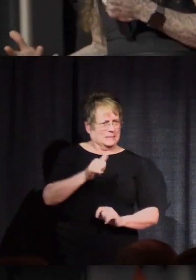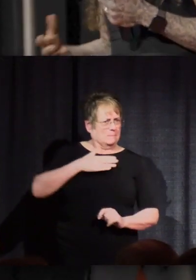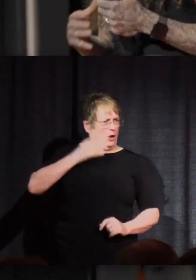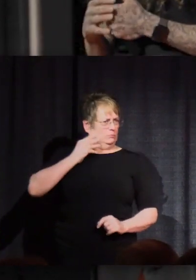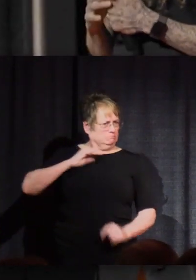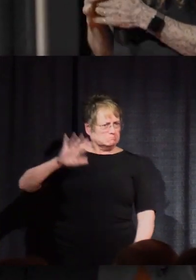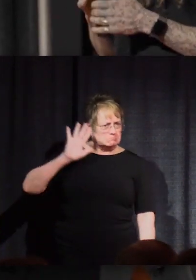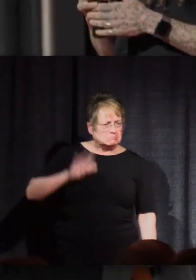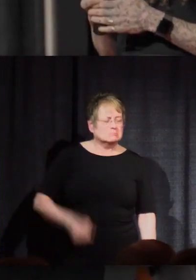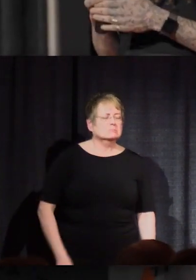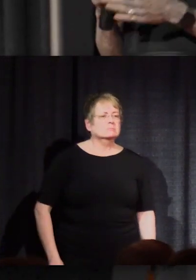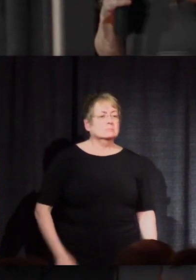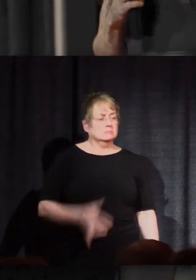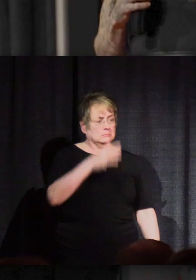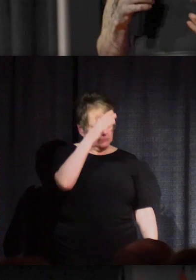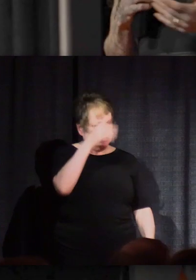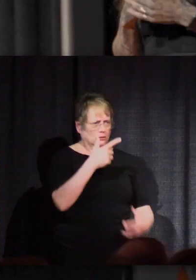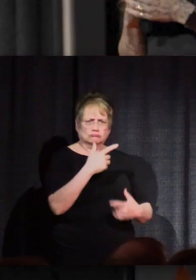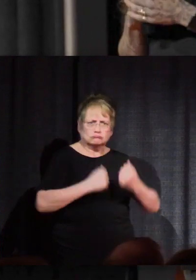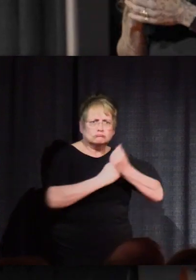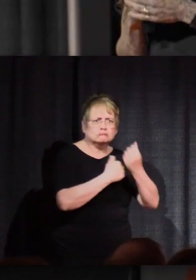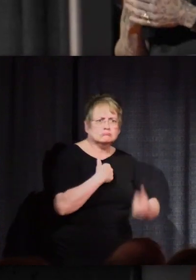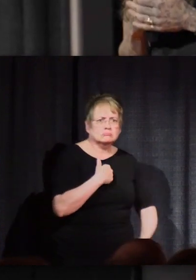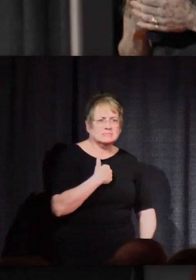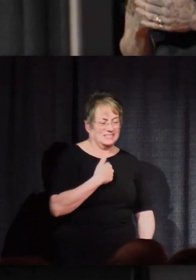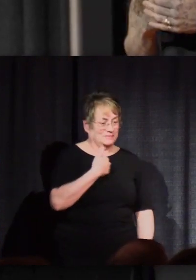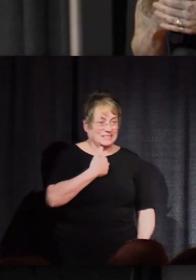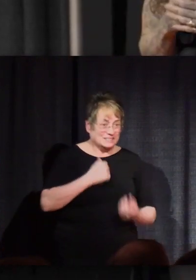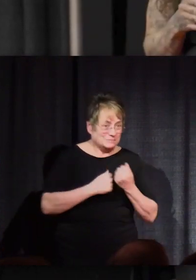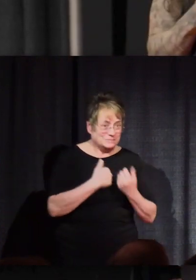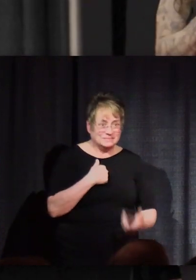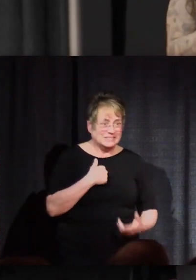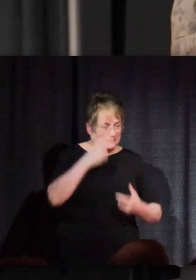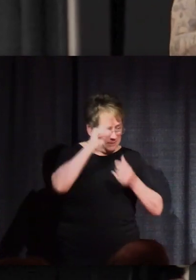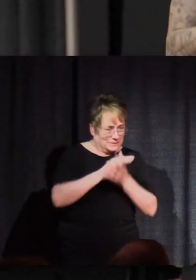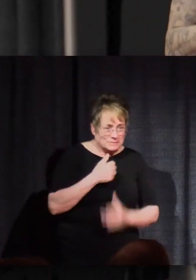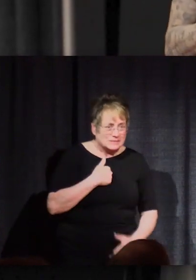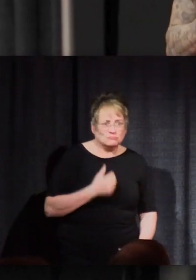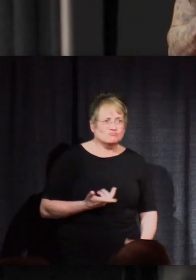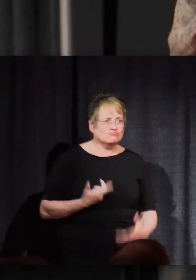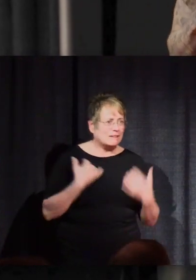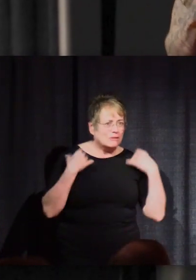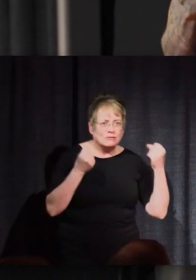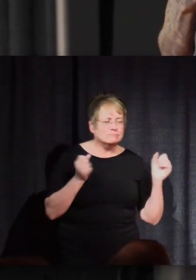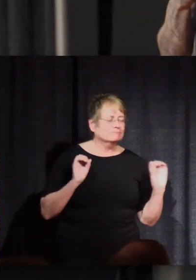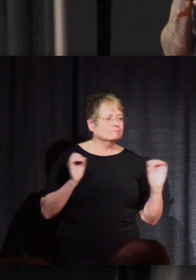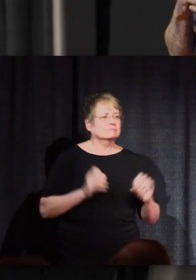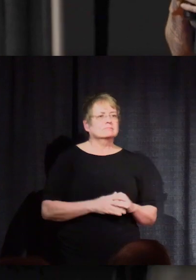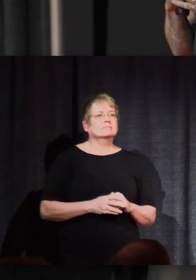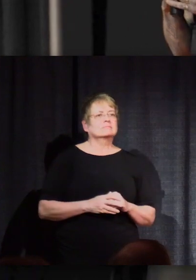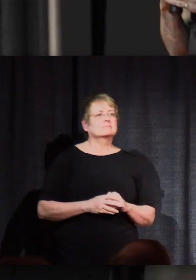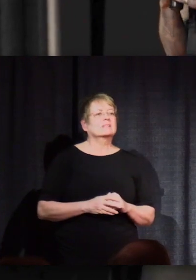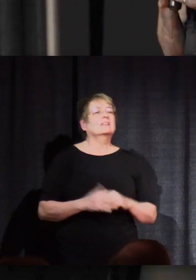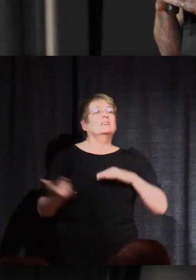mine. My dad believed in me, even though I didn't. And 2 weeks after landing here, I figured